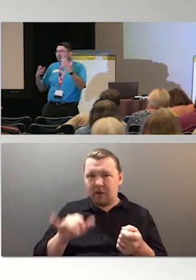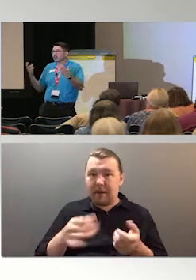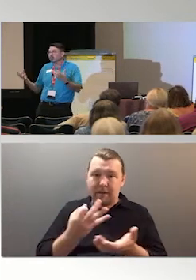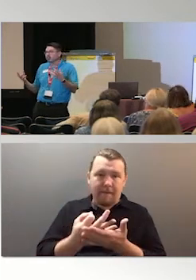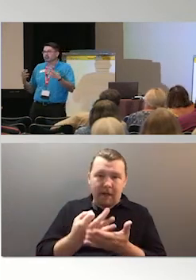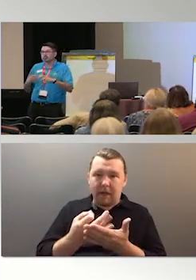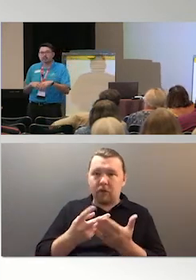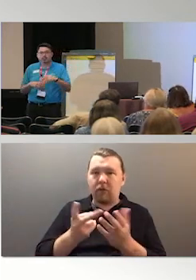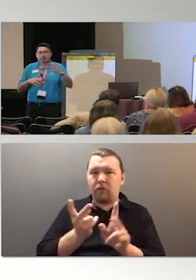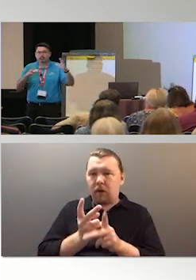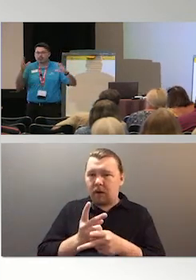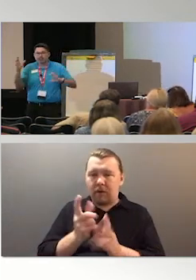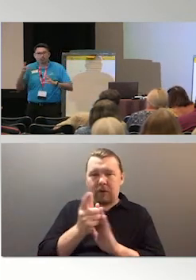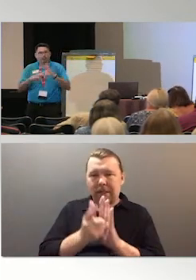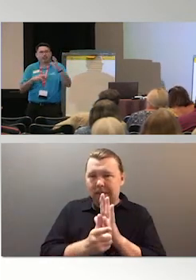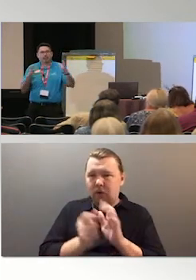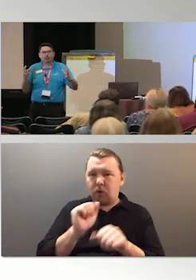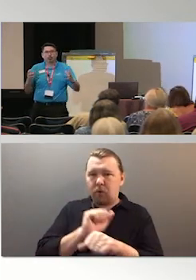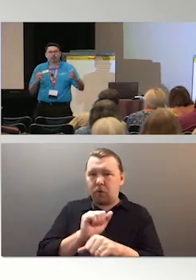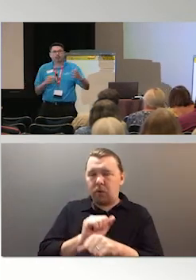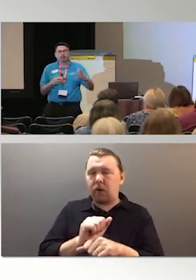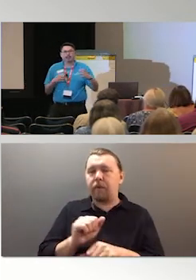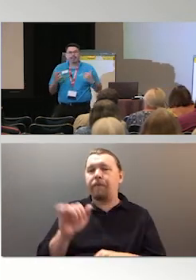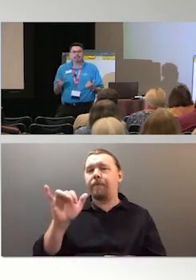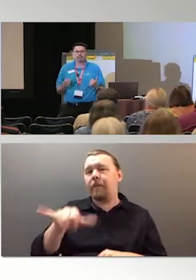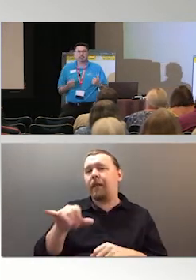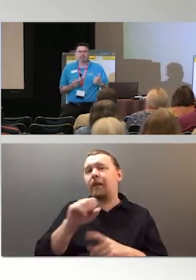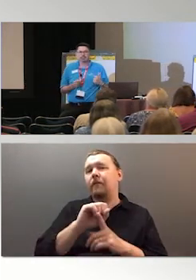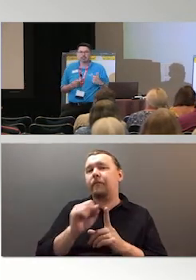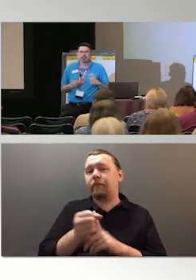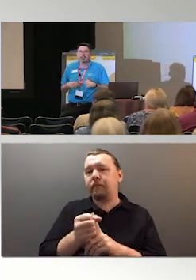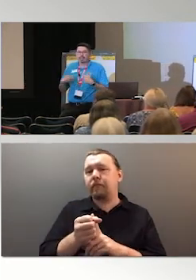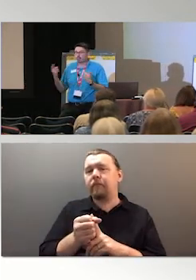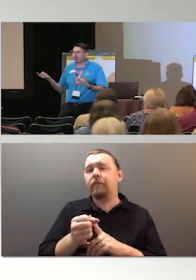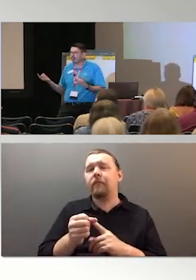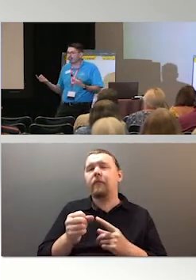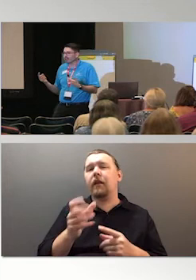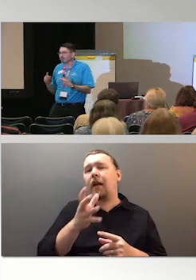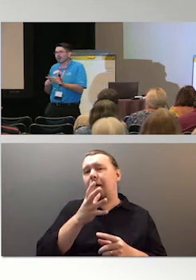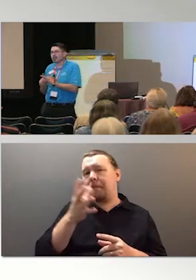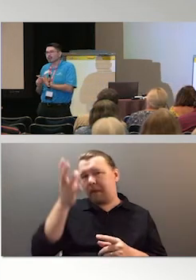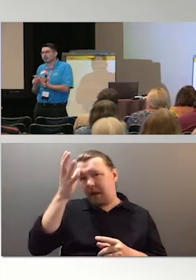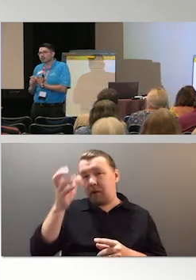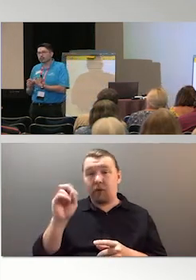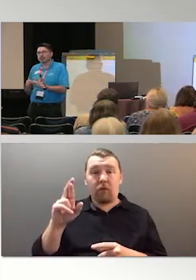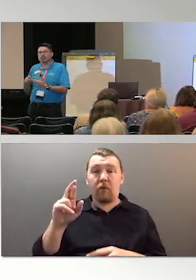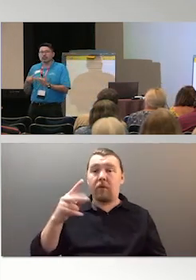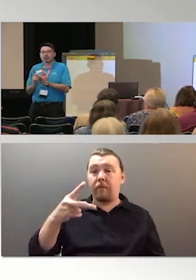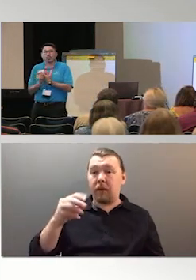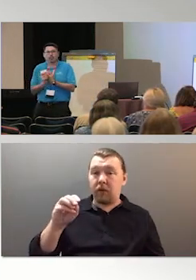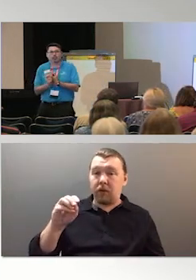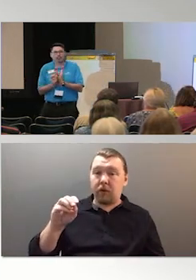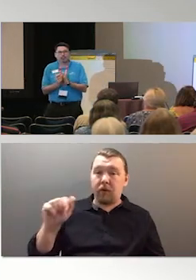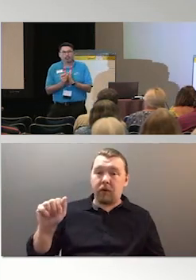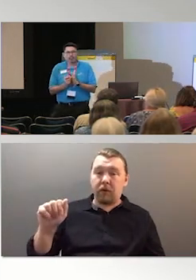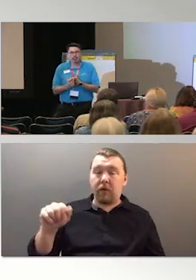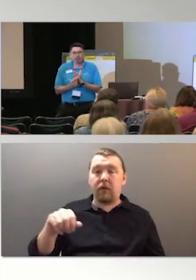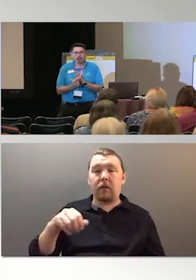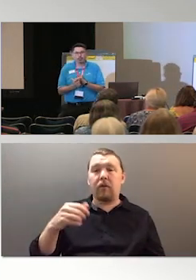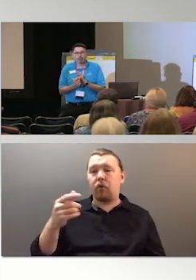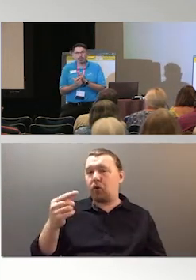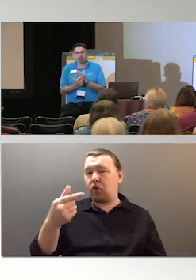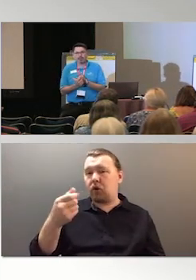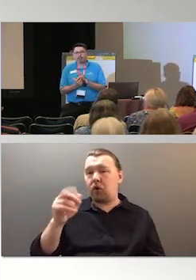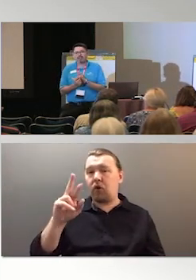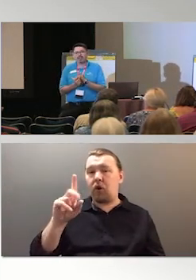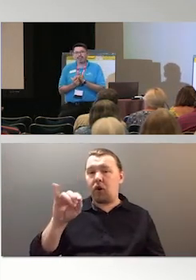some legal work you got to work through. And in that situation, a parent, a power of attorney, a guardian could